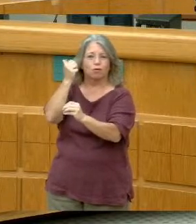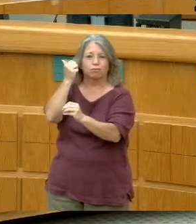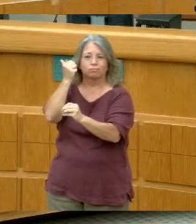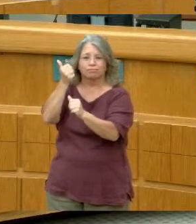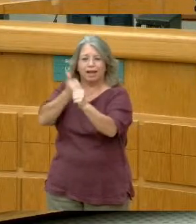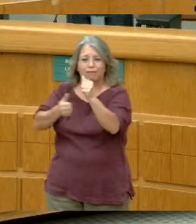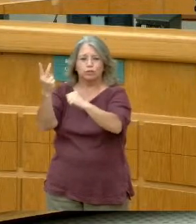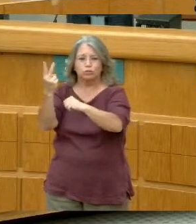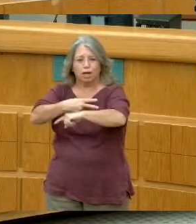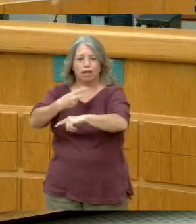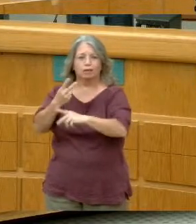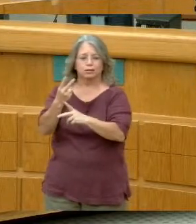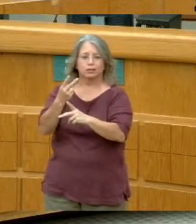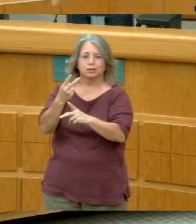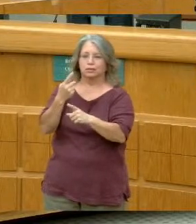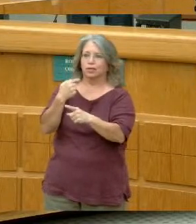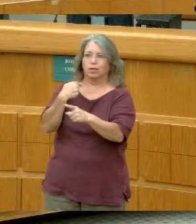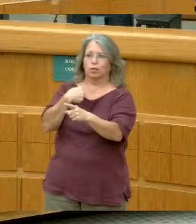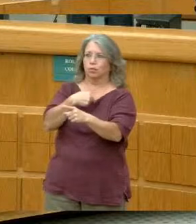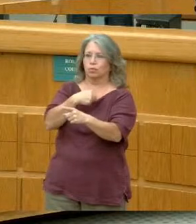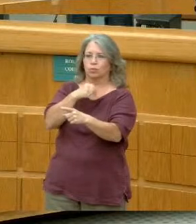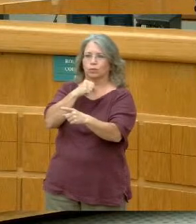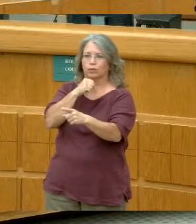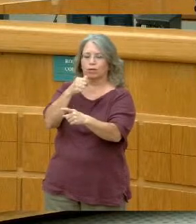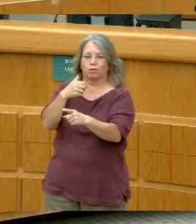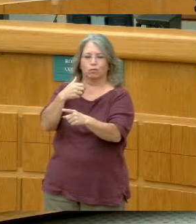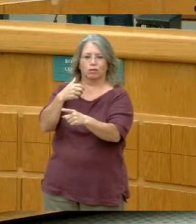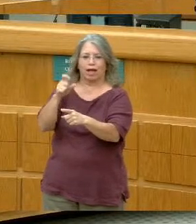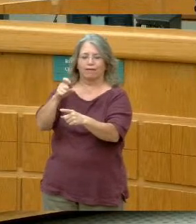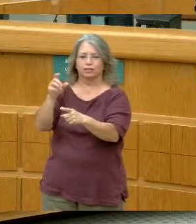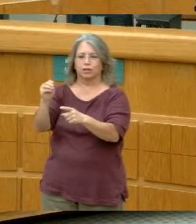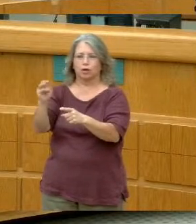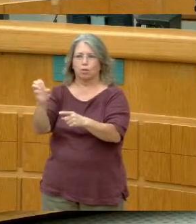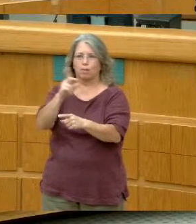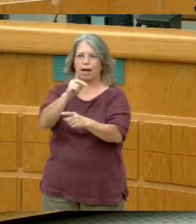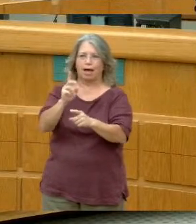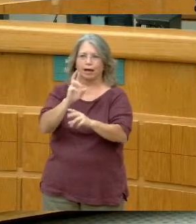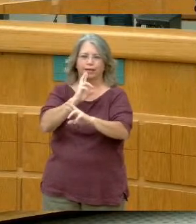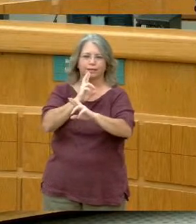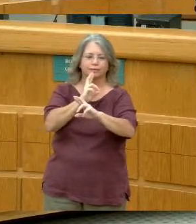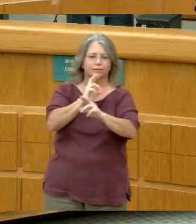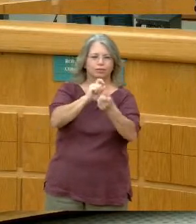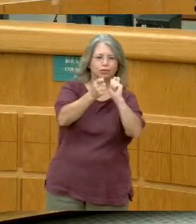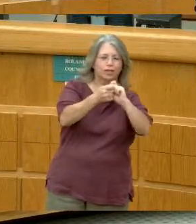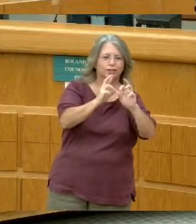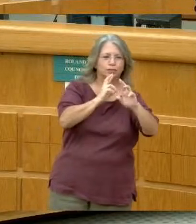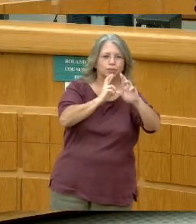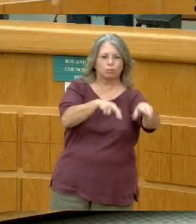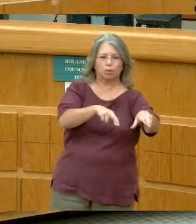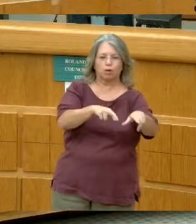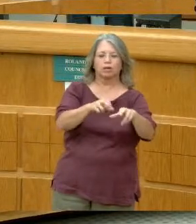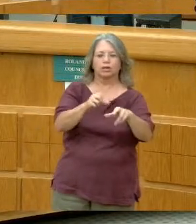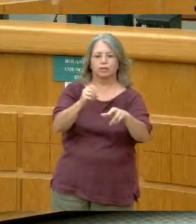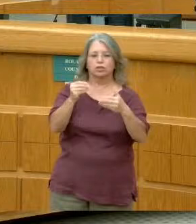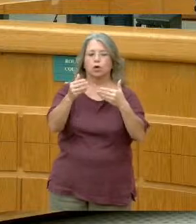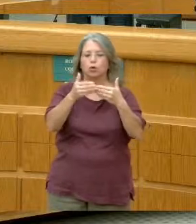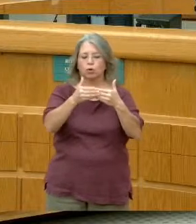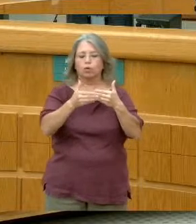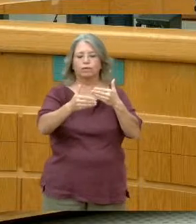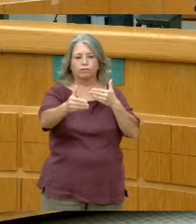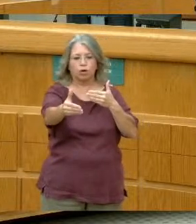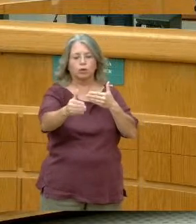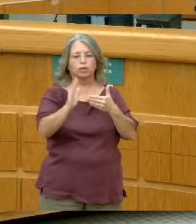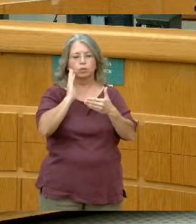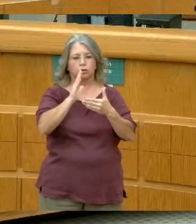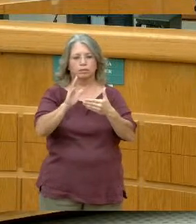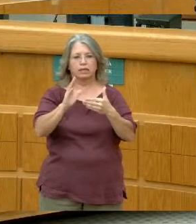this having to go back and place them on top of the numbers we already reported. And so that'll be corrected going forward,